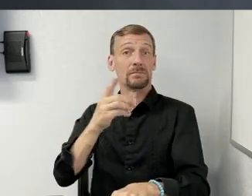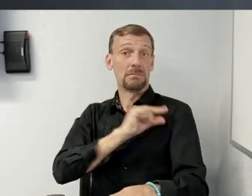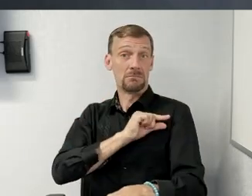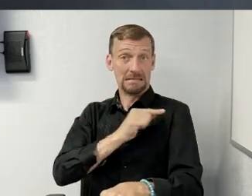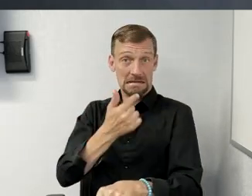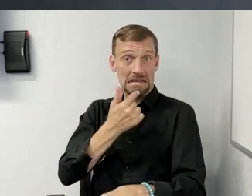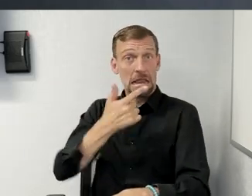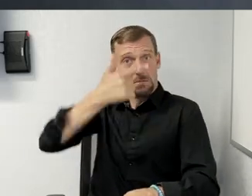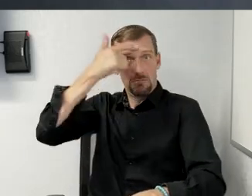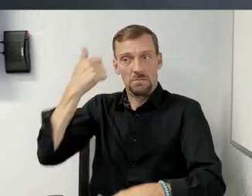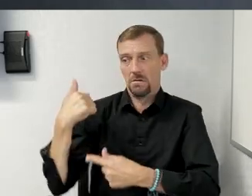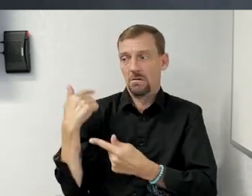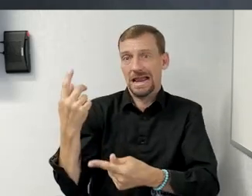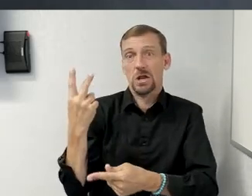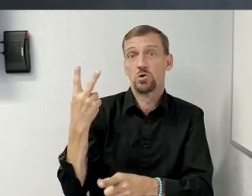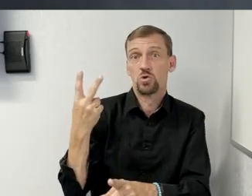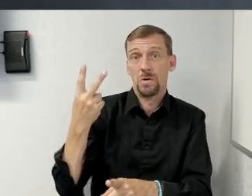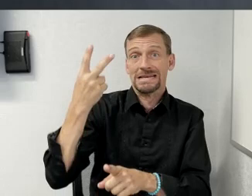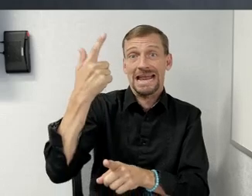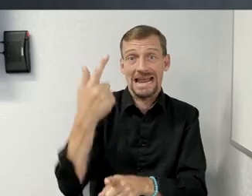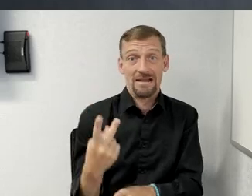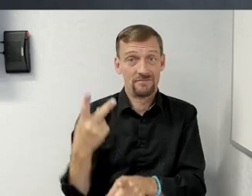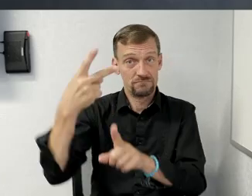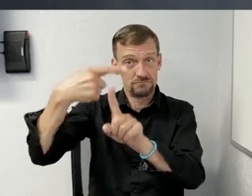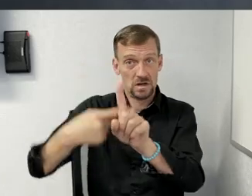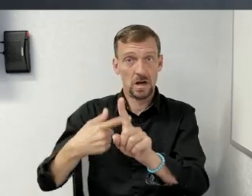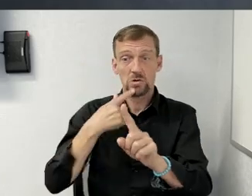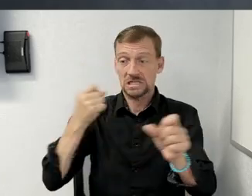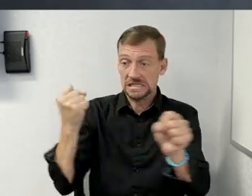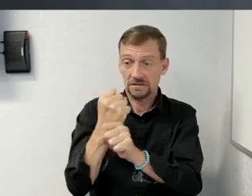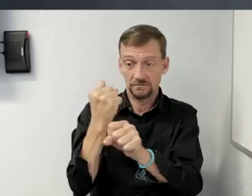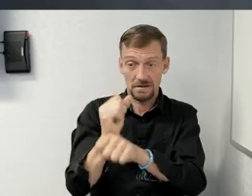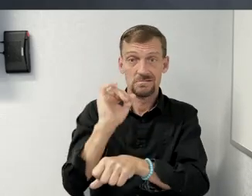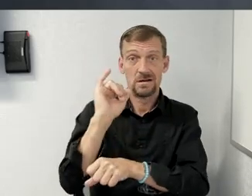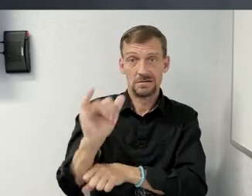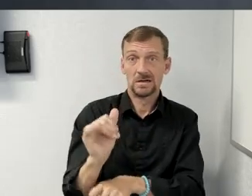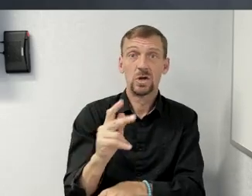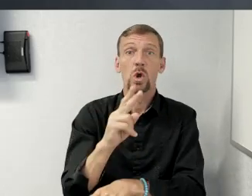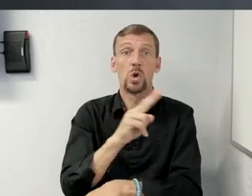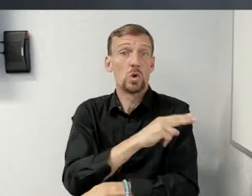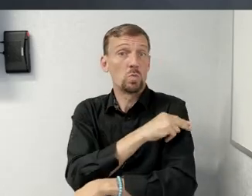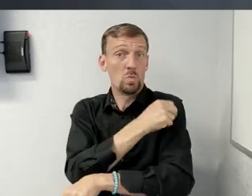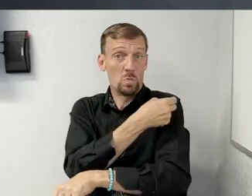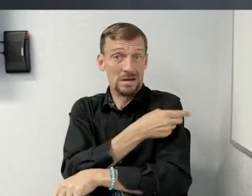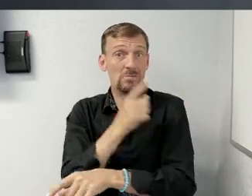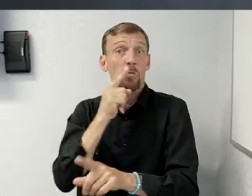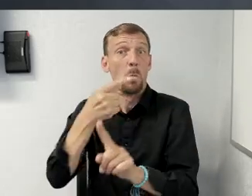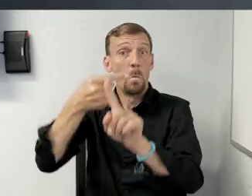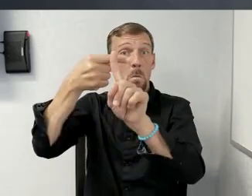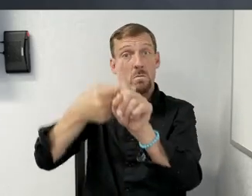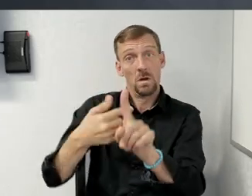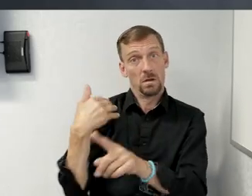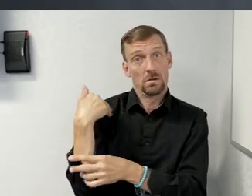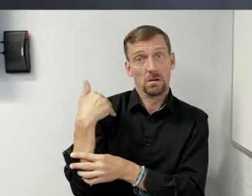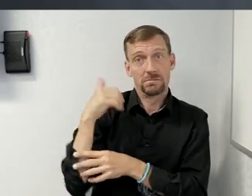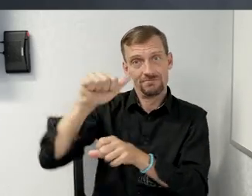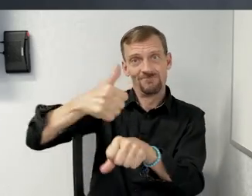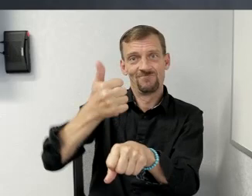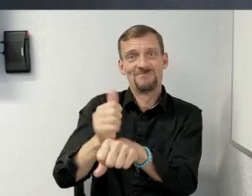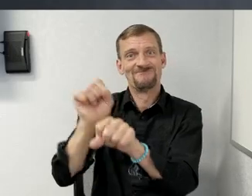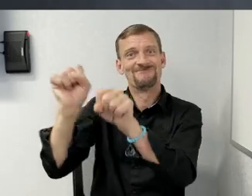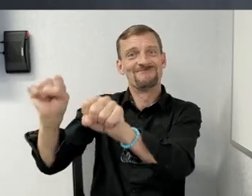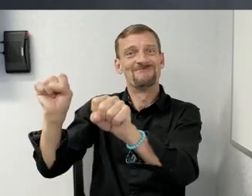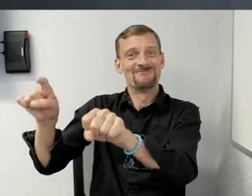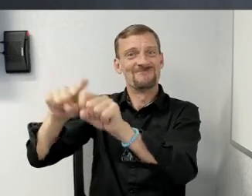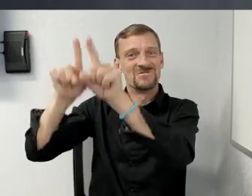the 2.5 months that we've been fighting this. Kaweah Delta, a little over a month ago, developed its own testing